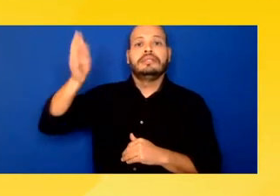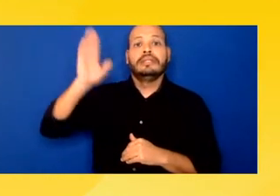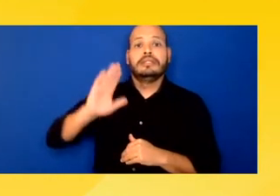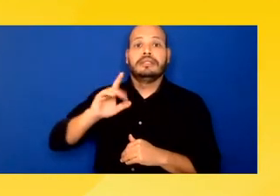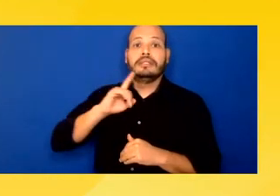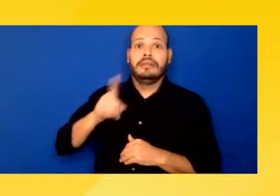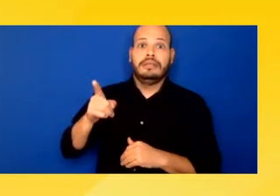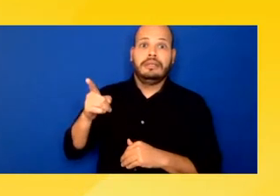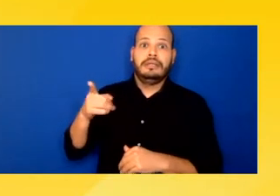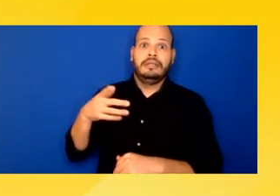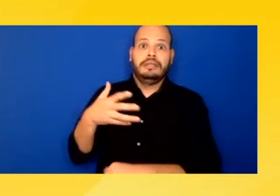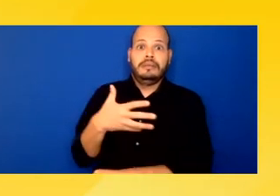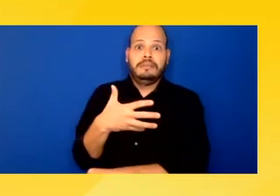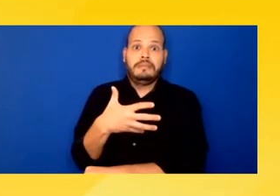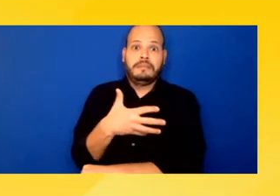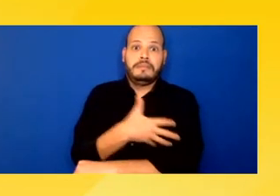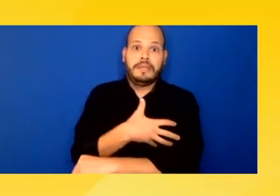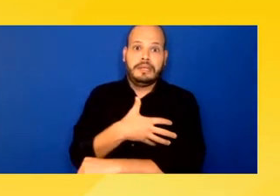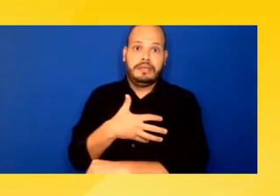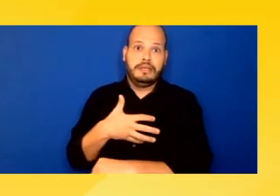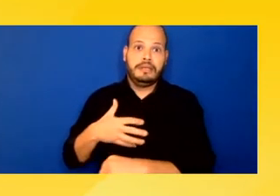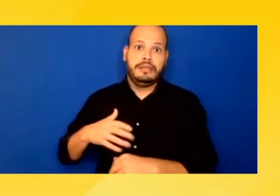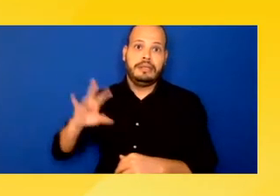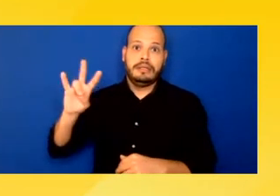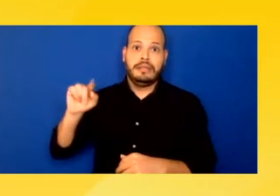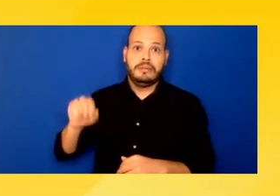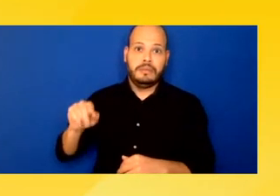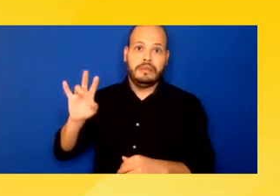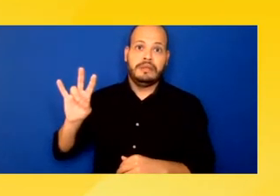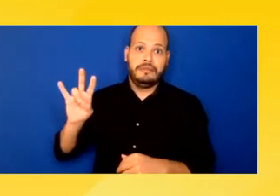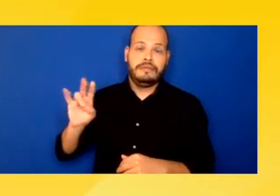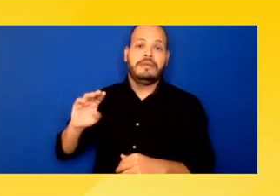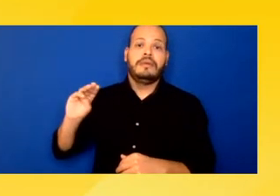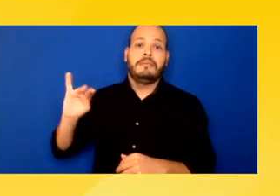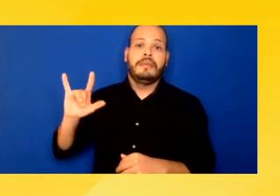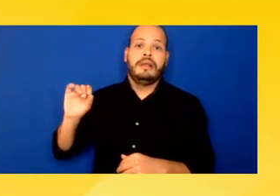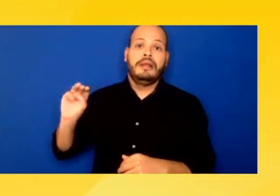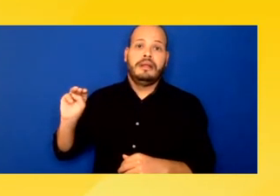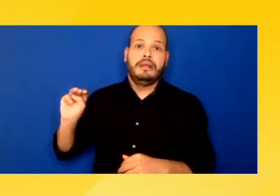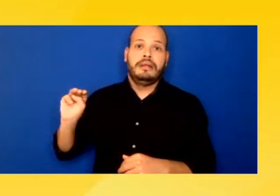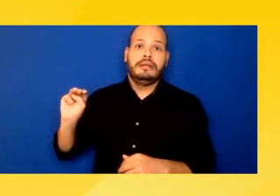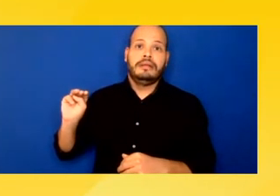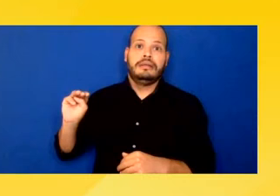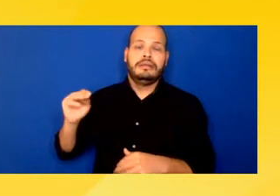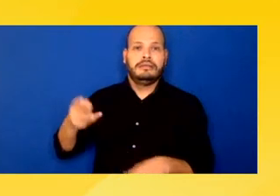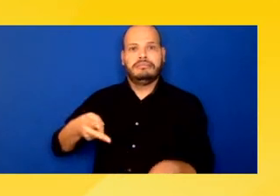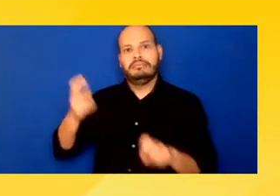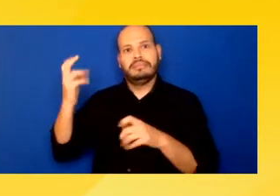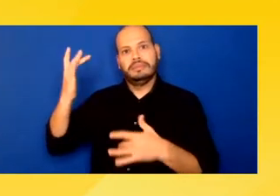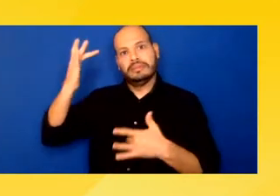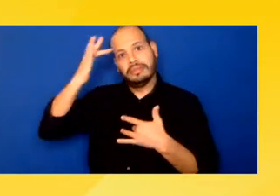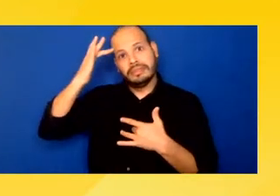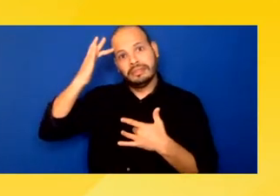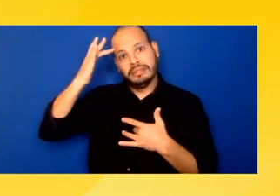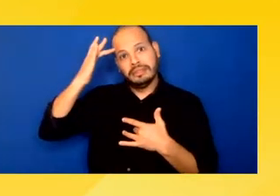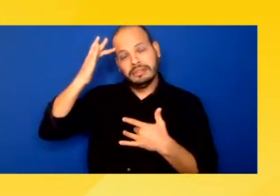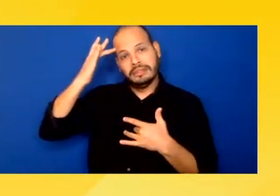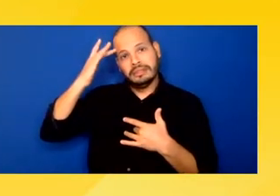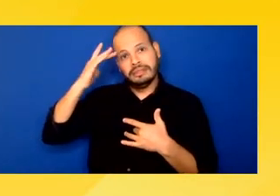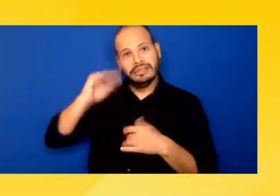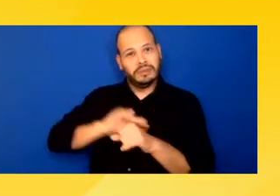a year from poverty and now just in s months 214,000 people have died Liv from covid and he didn't have to